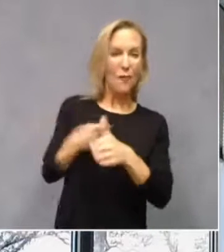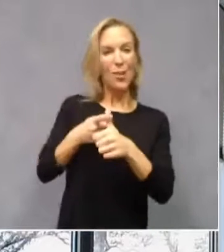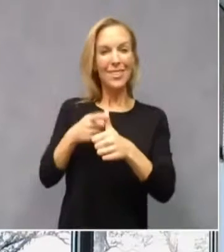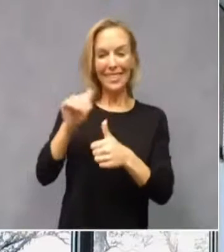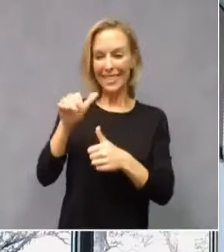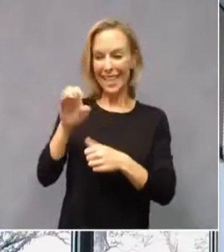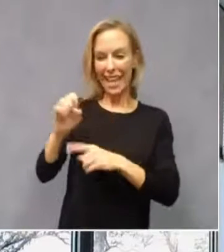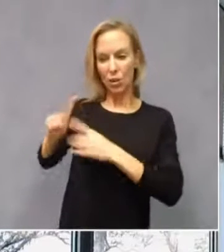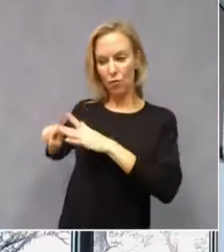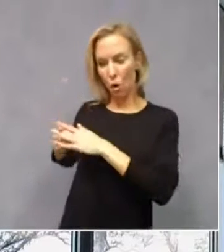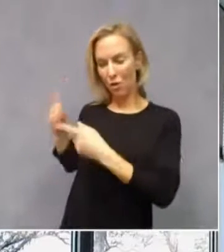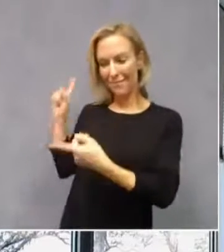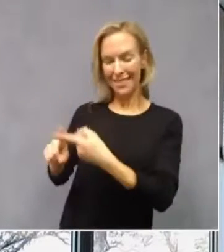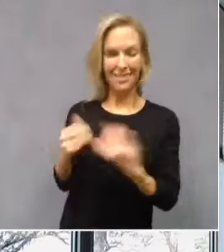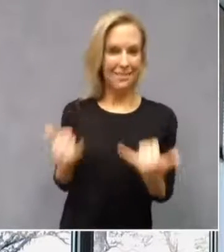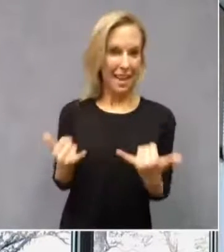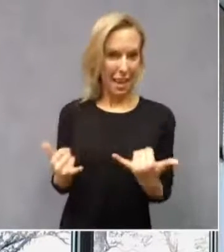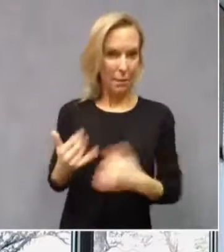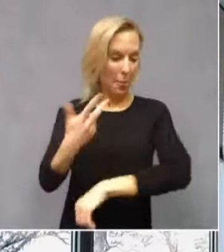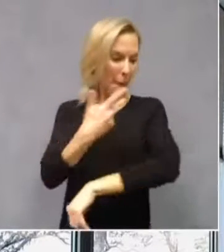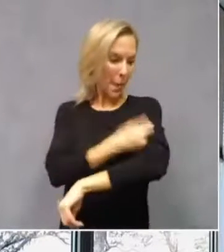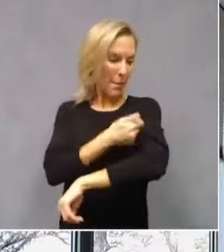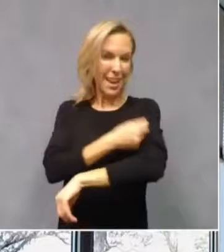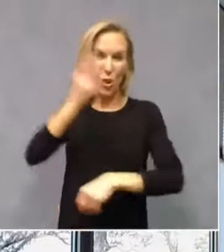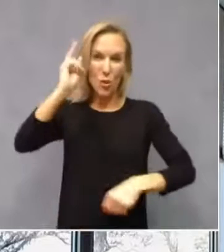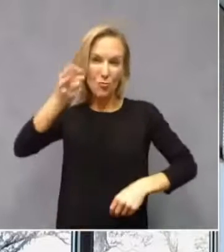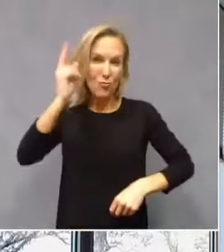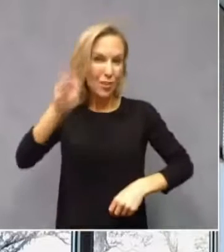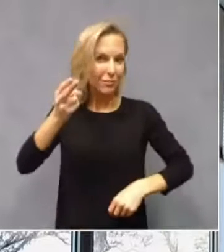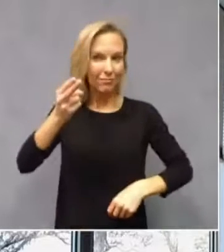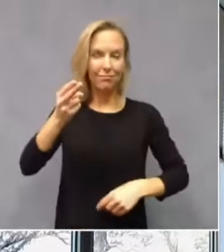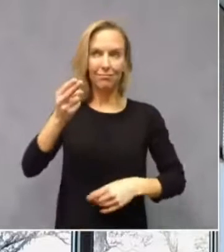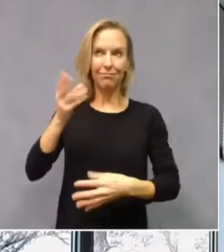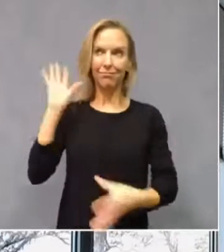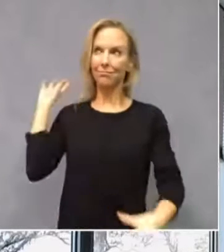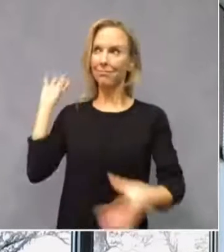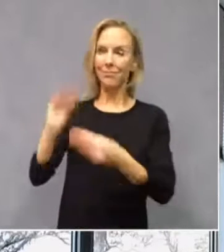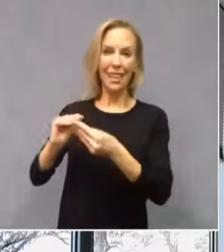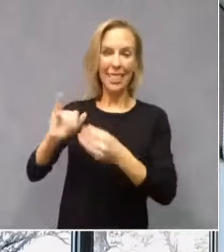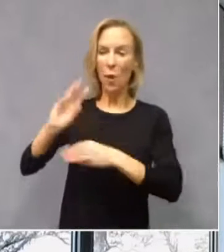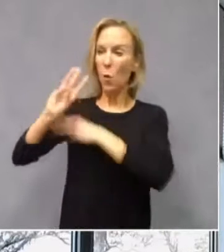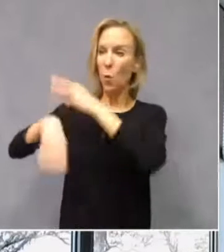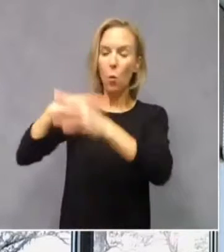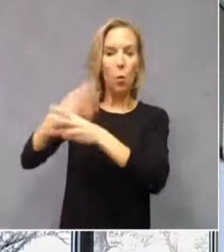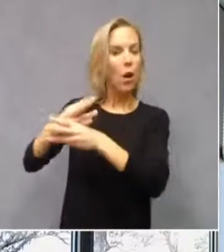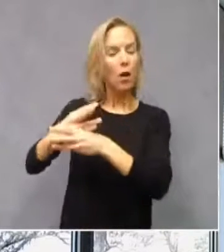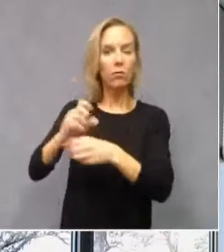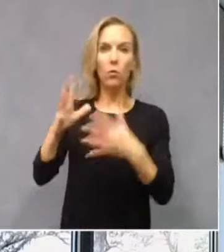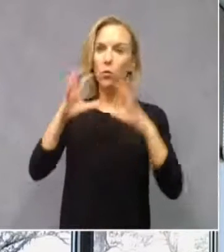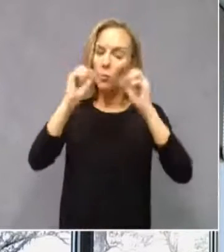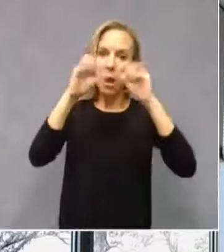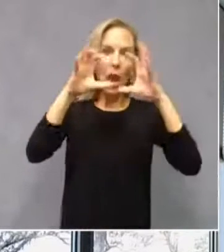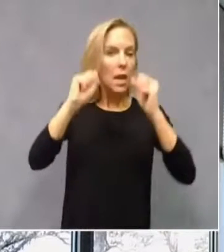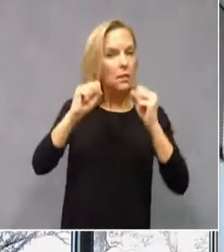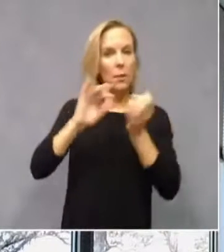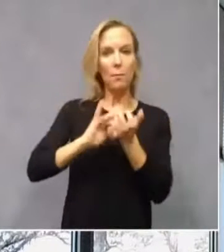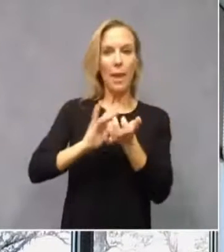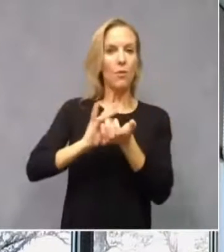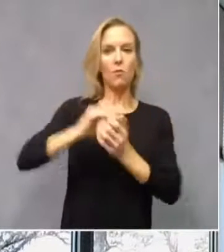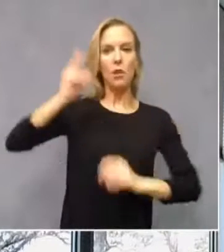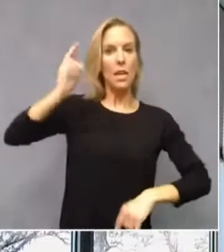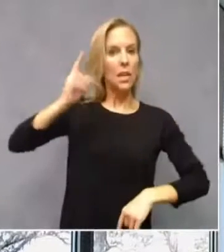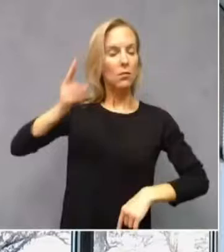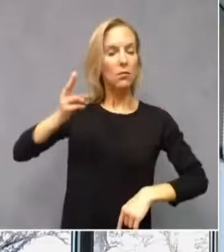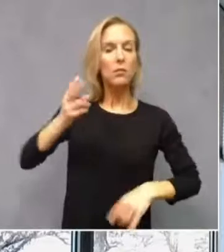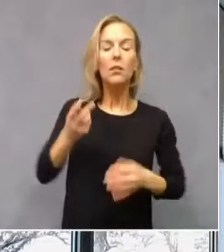that in immunization history worldwide. That is absolutely astounding. In that context, we now